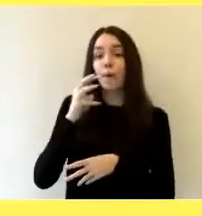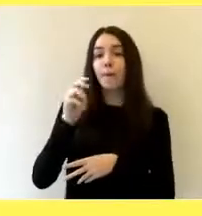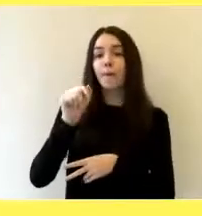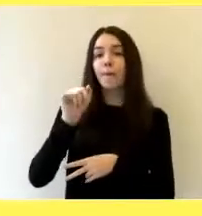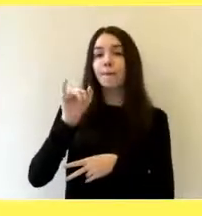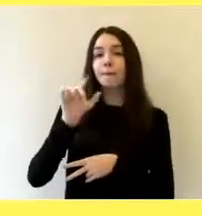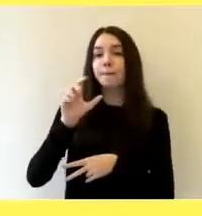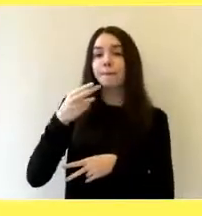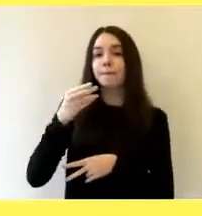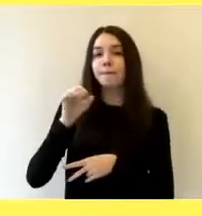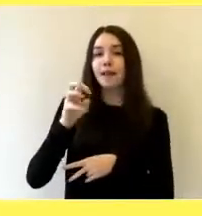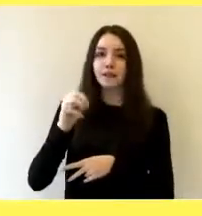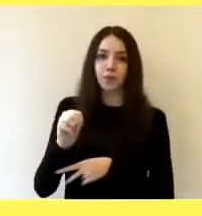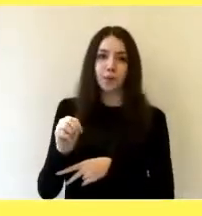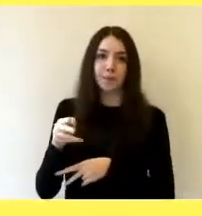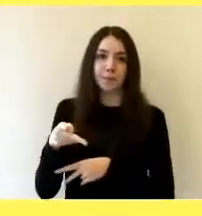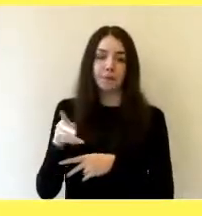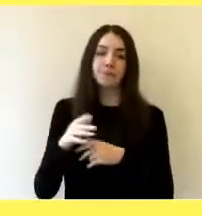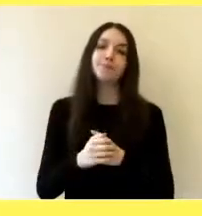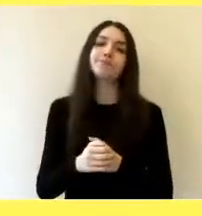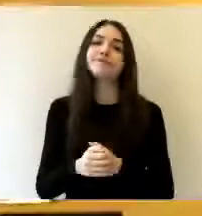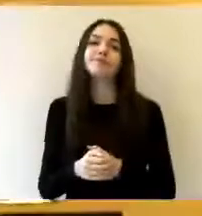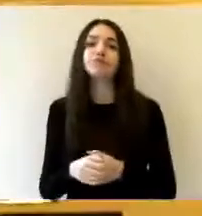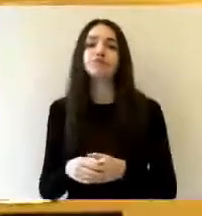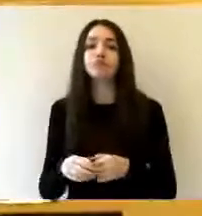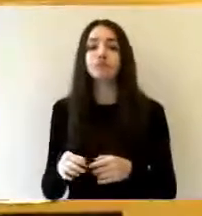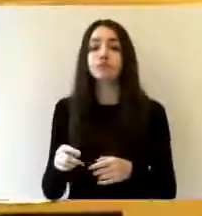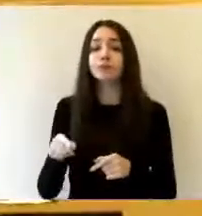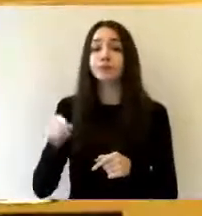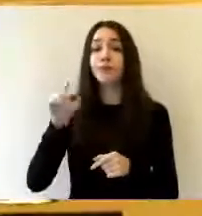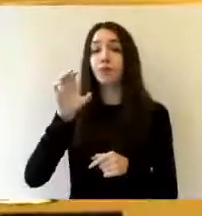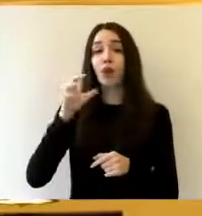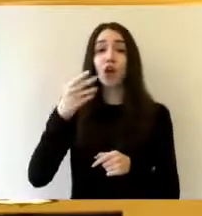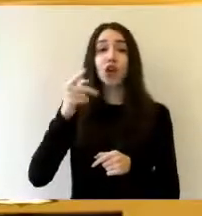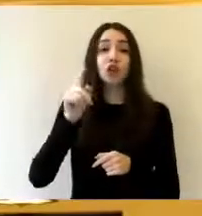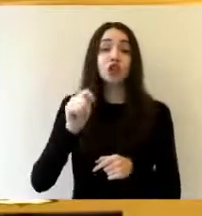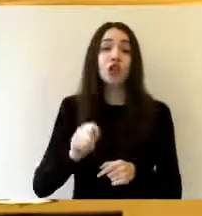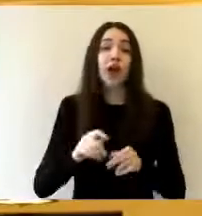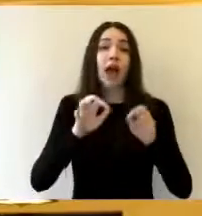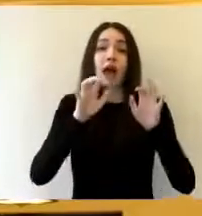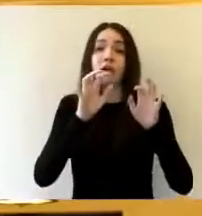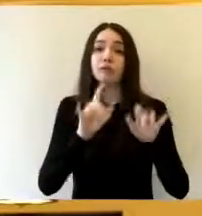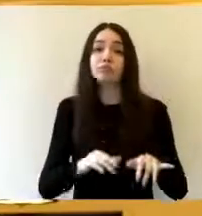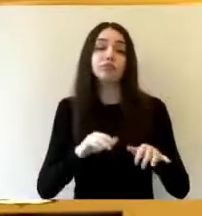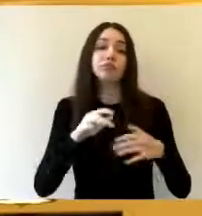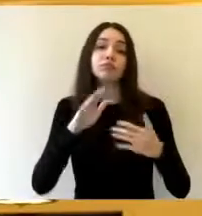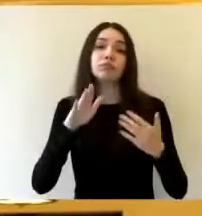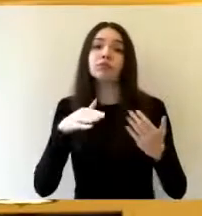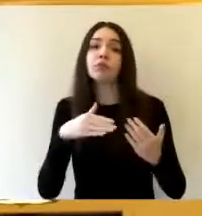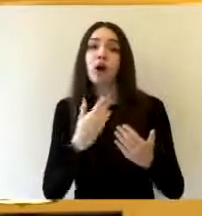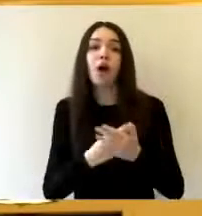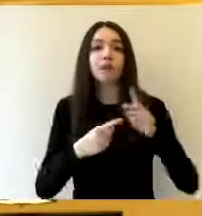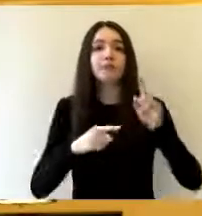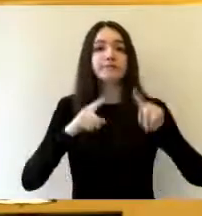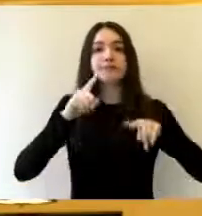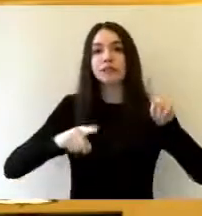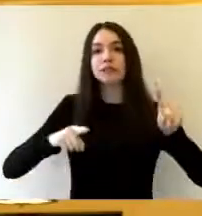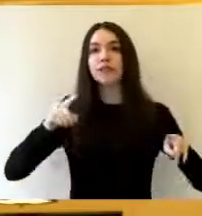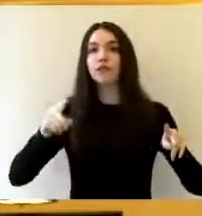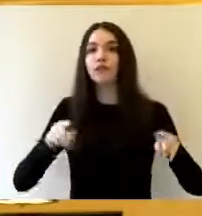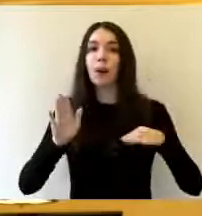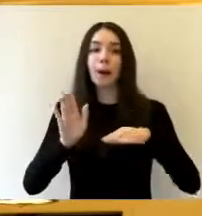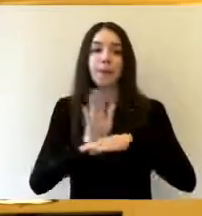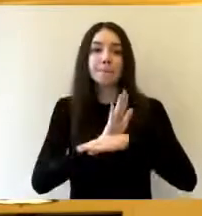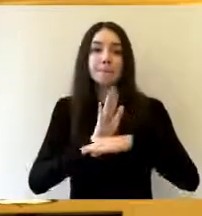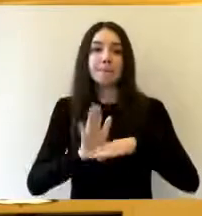Woo! So we're dropping in the chat all of the various micro businesses, small